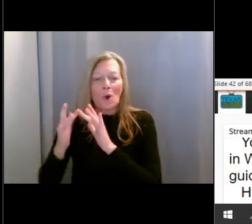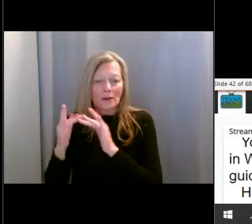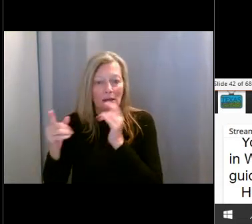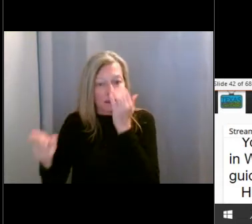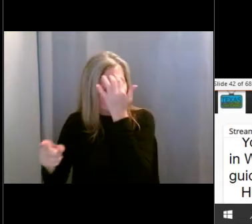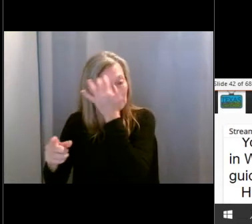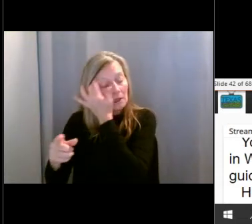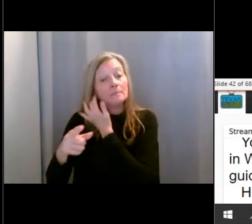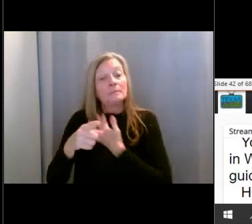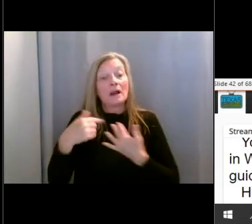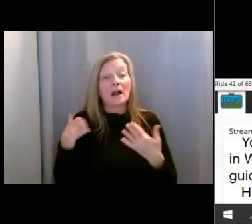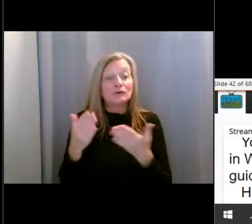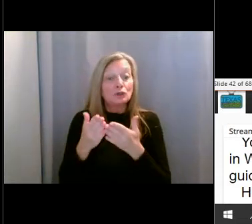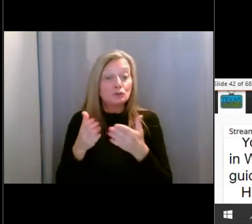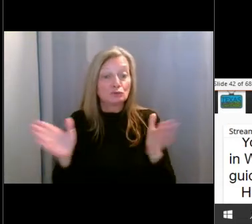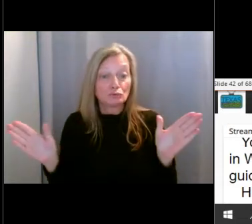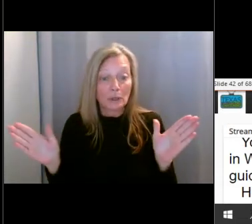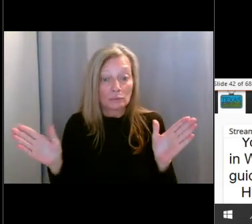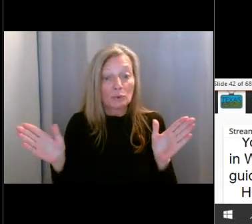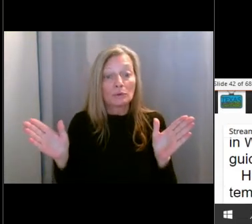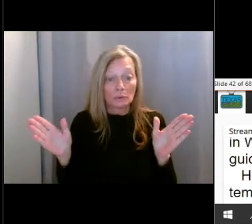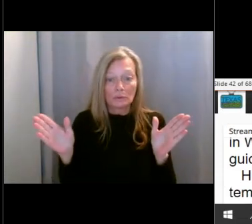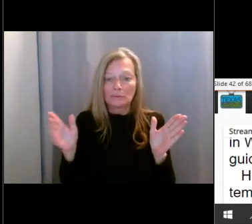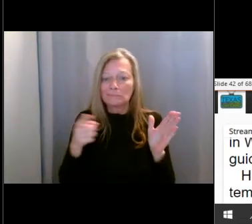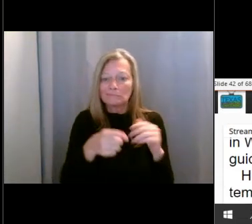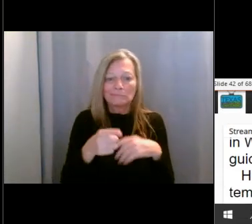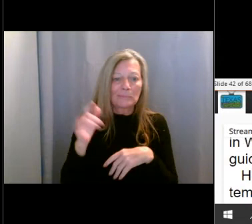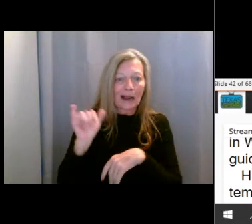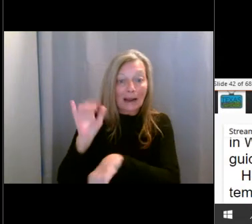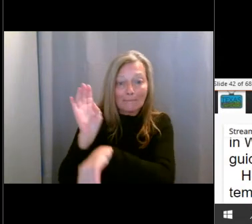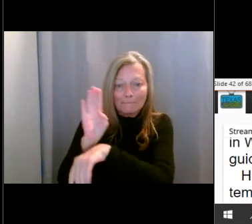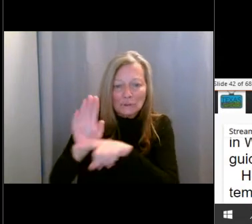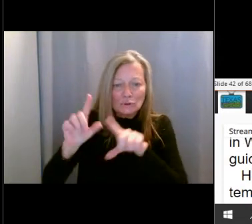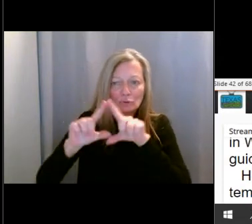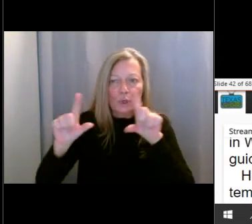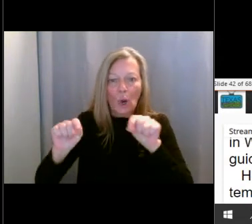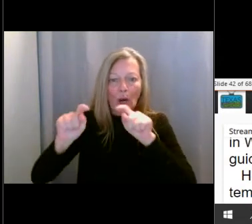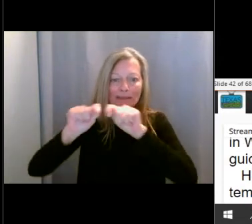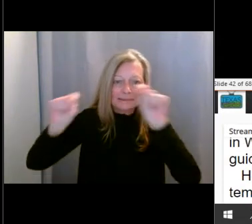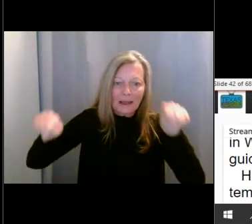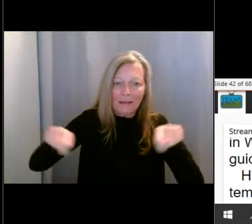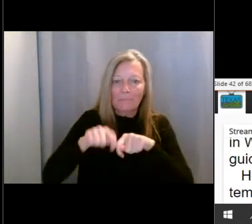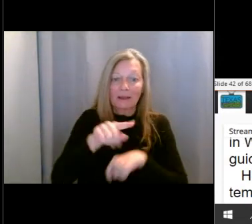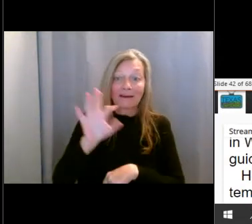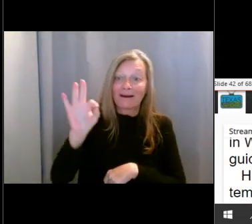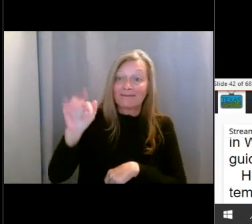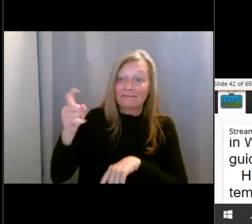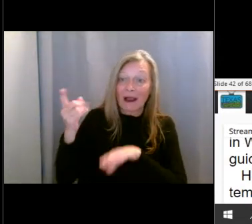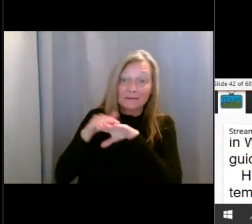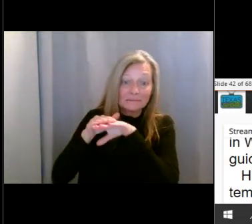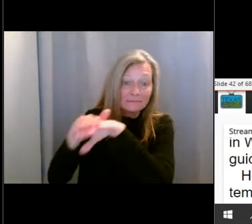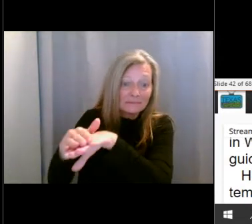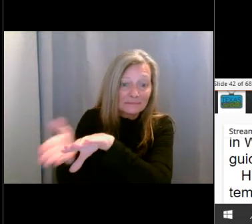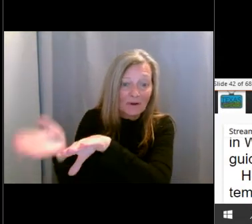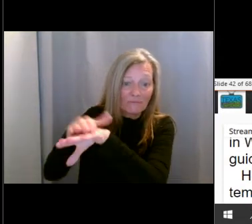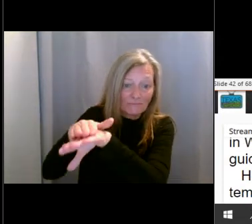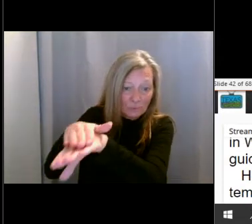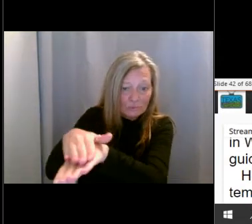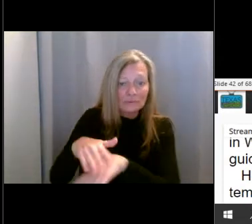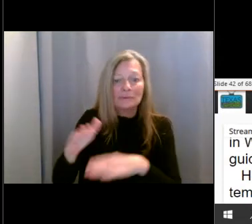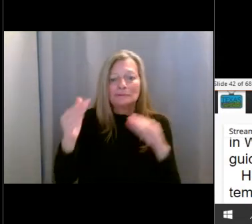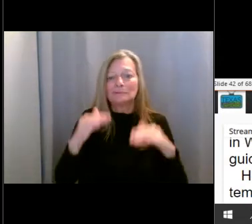general templates like for business cards, fax cover sheets, executive memos, presentations,